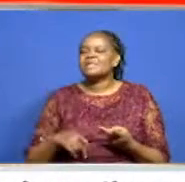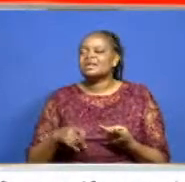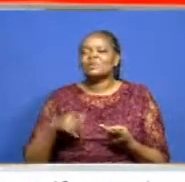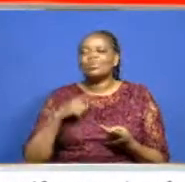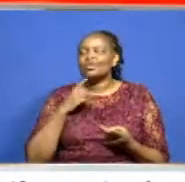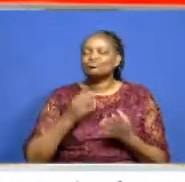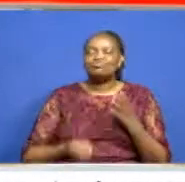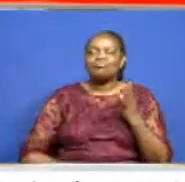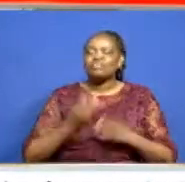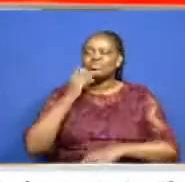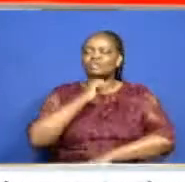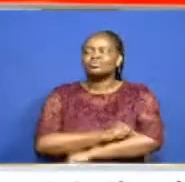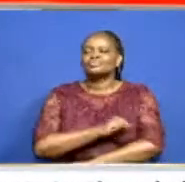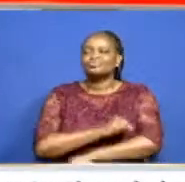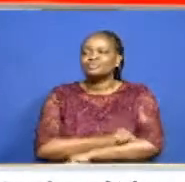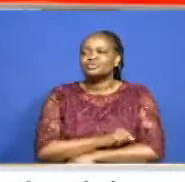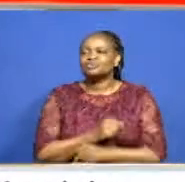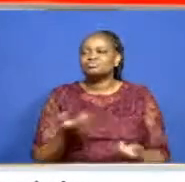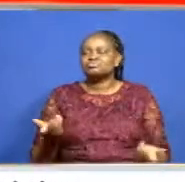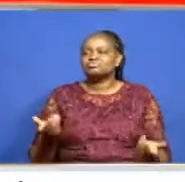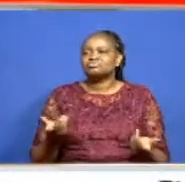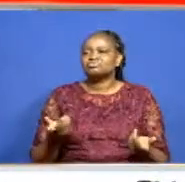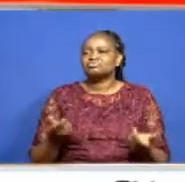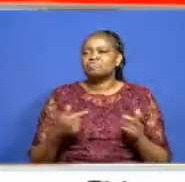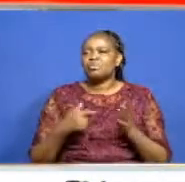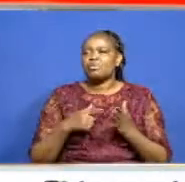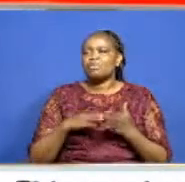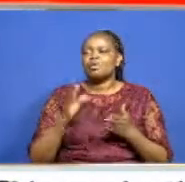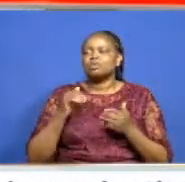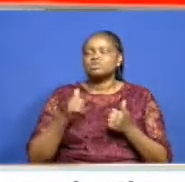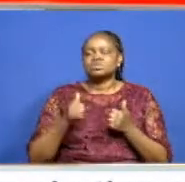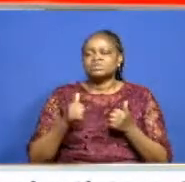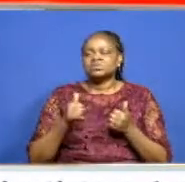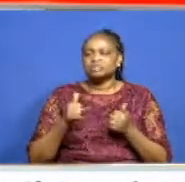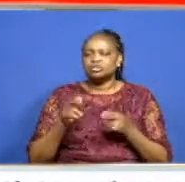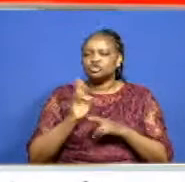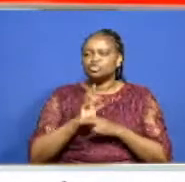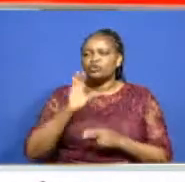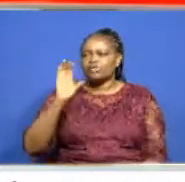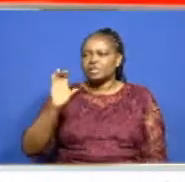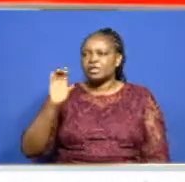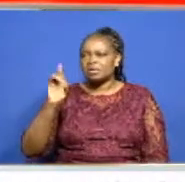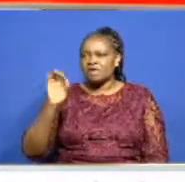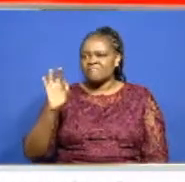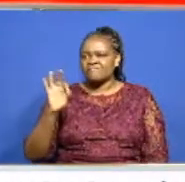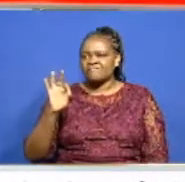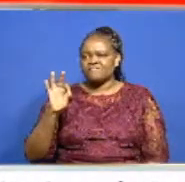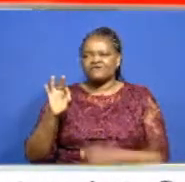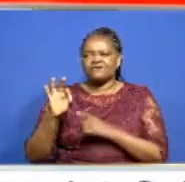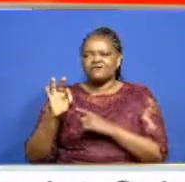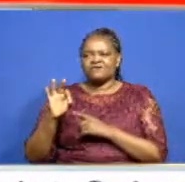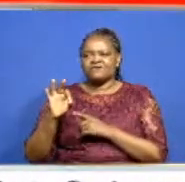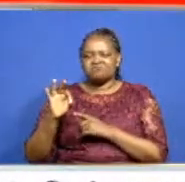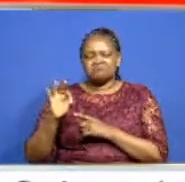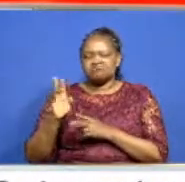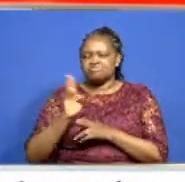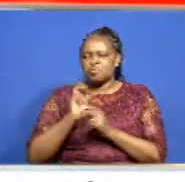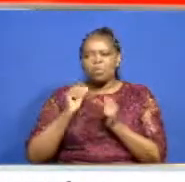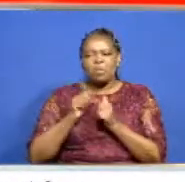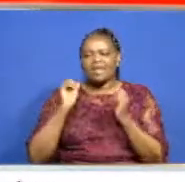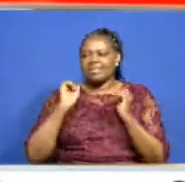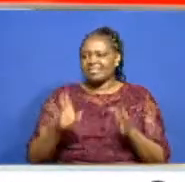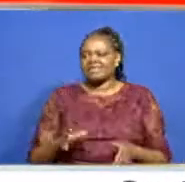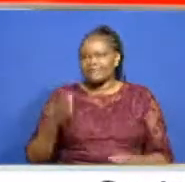especially the use of the CDF, for example, has been not been efficient,